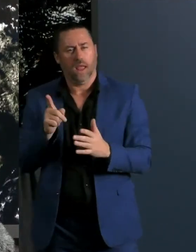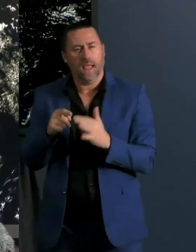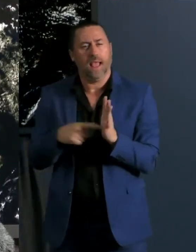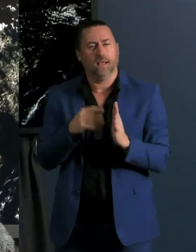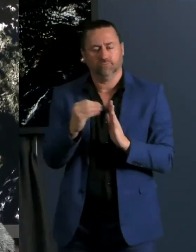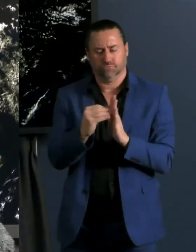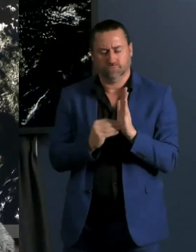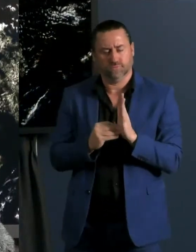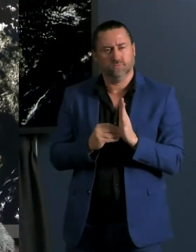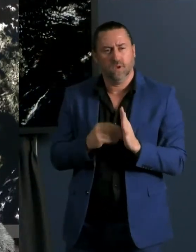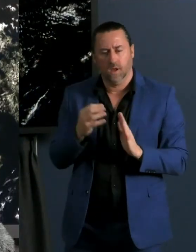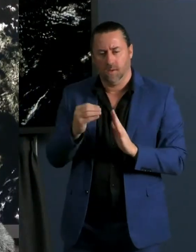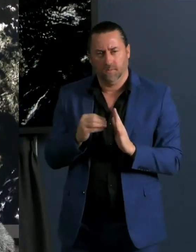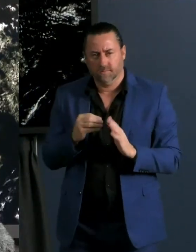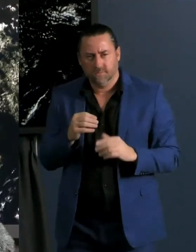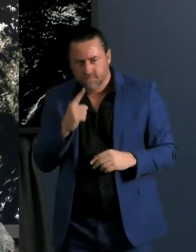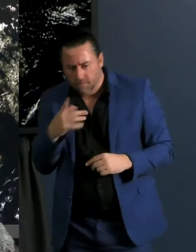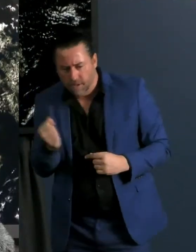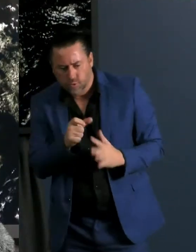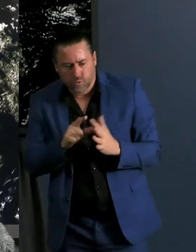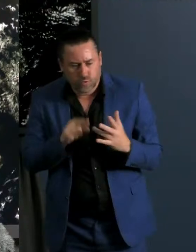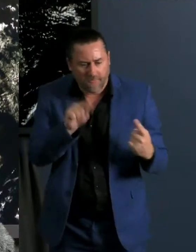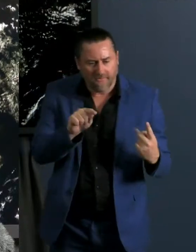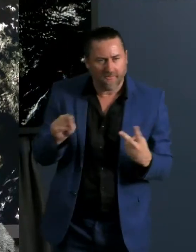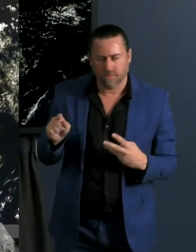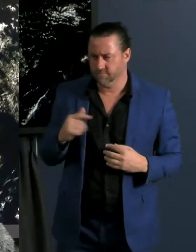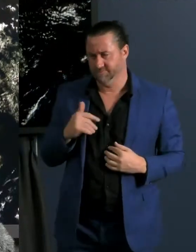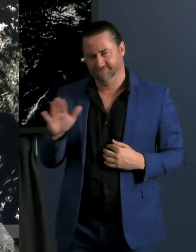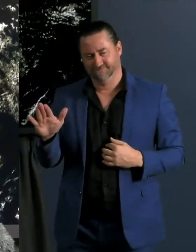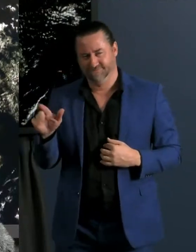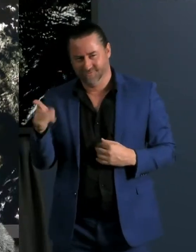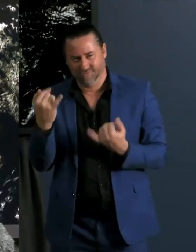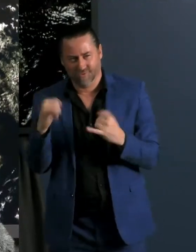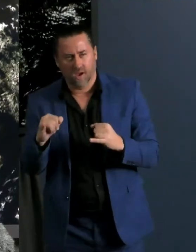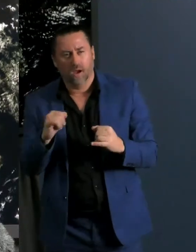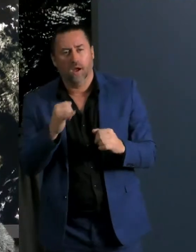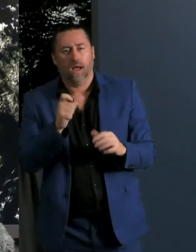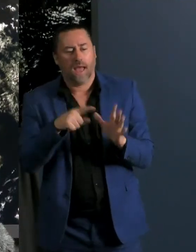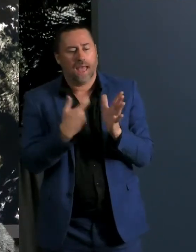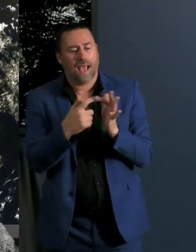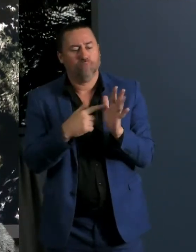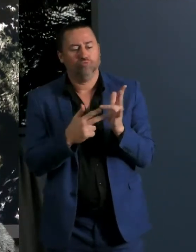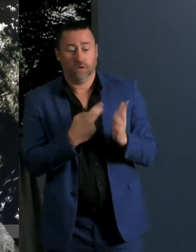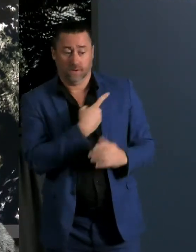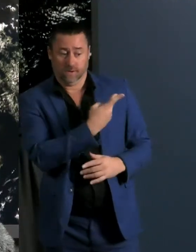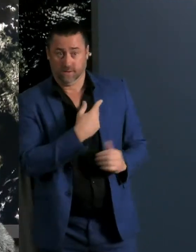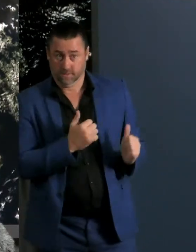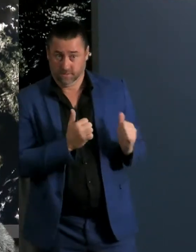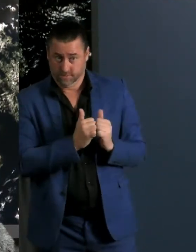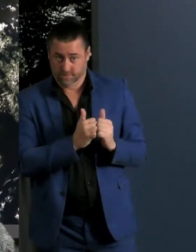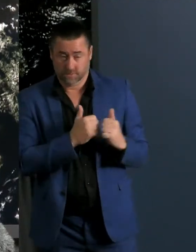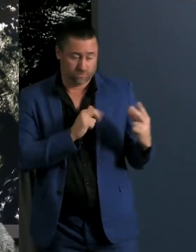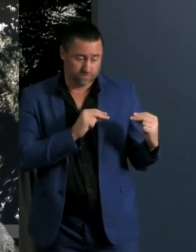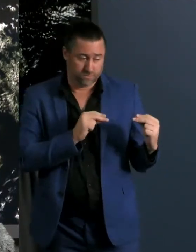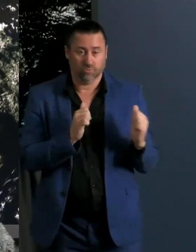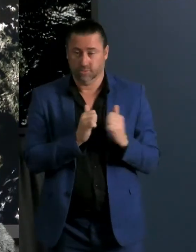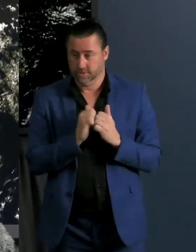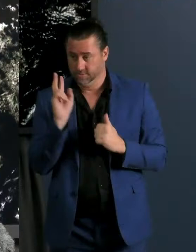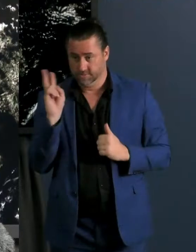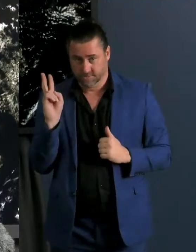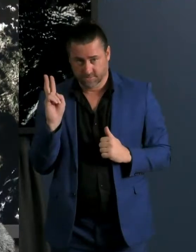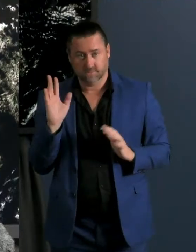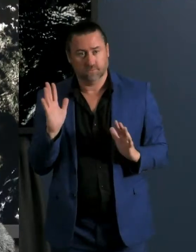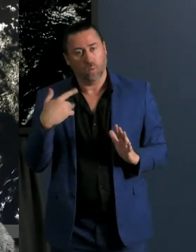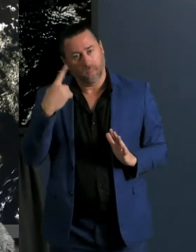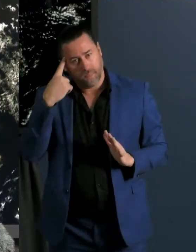I don't accept the premise of your question, Lydia. The arrangement that Cameron and I made was between us, and it was one in the